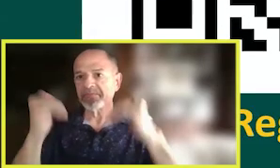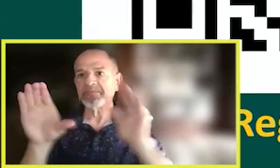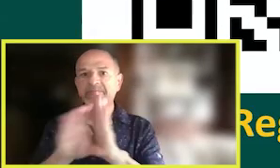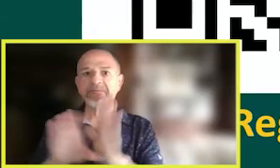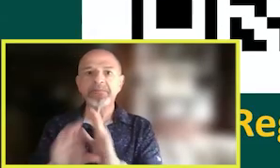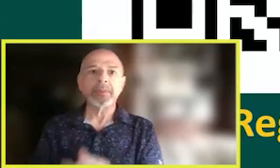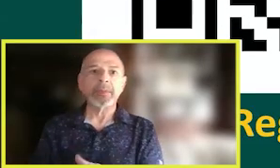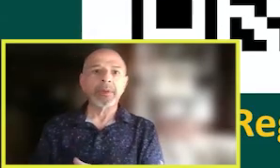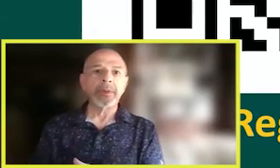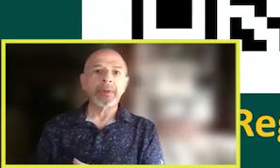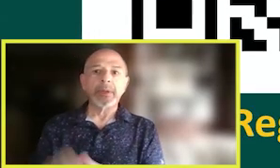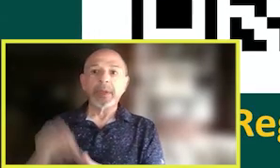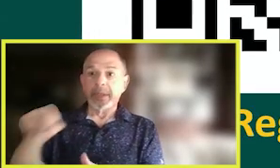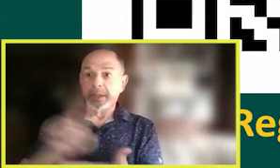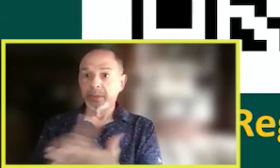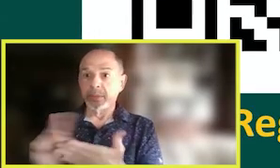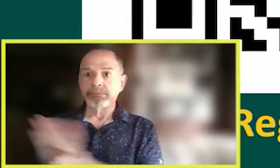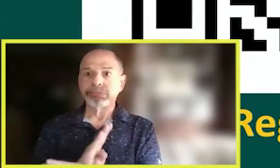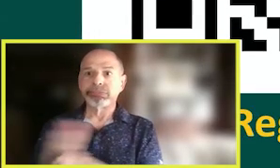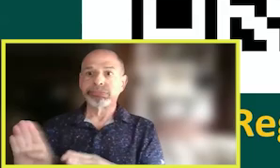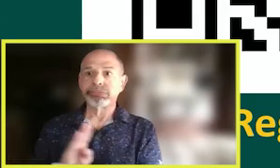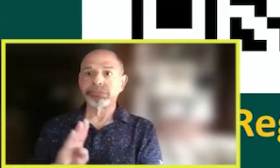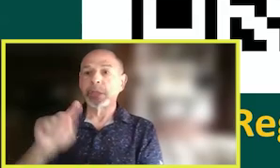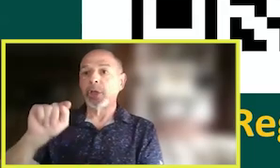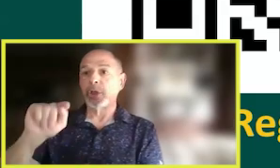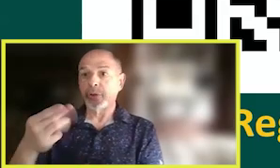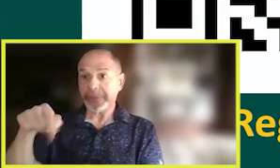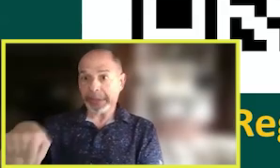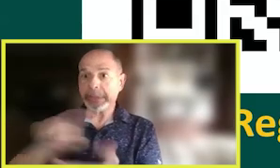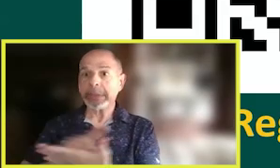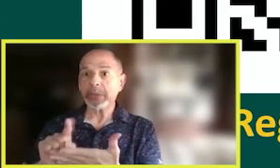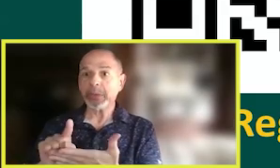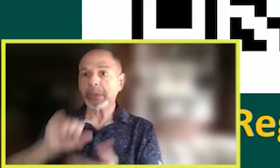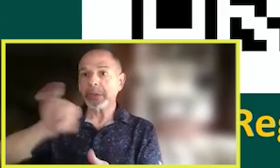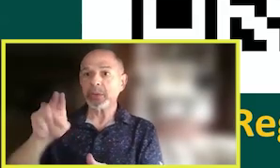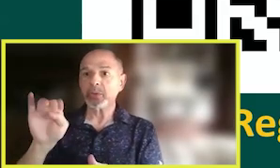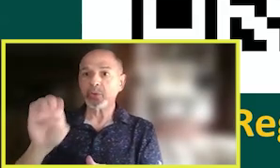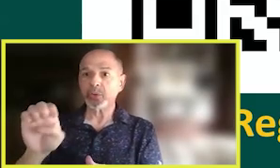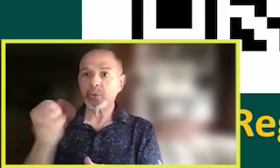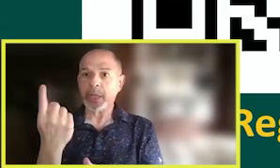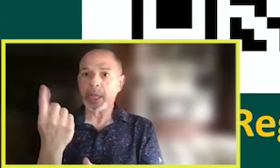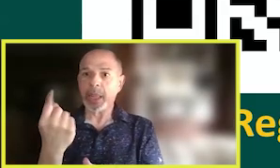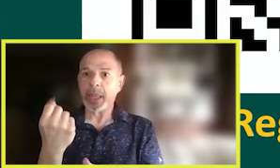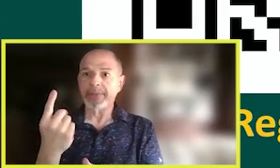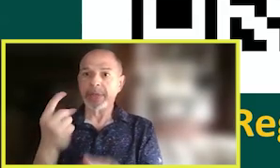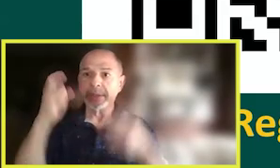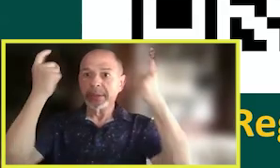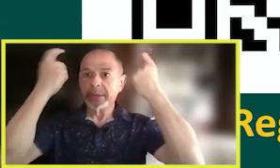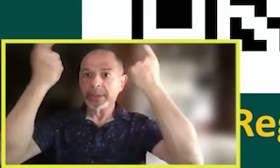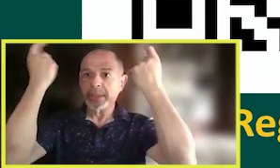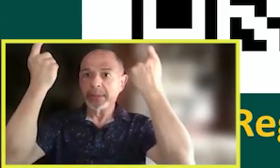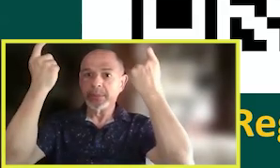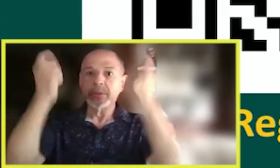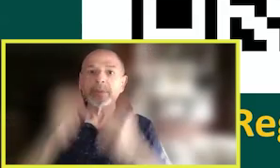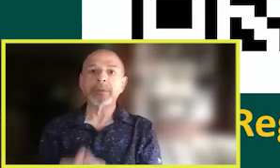So this is a busy week. On Thursday, June 11th, we will be celebrating